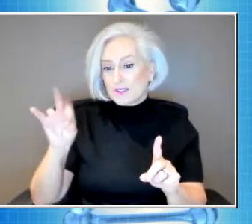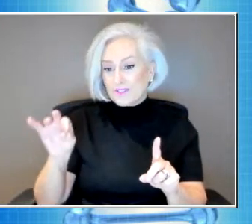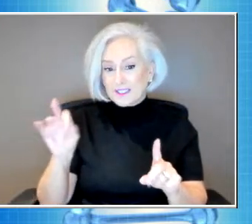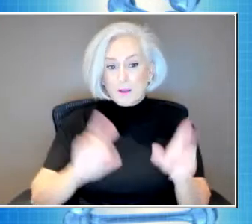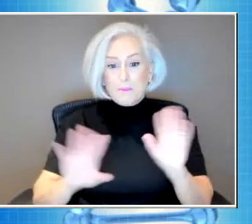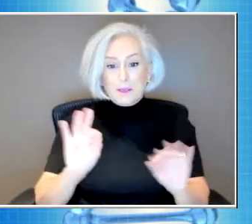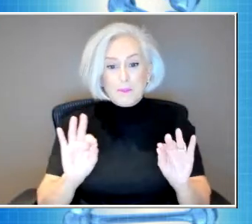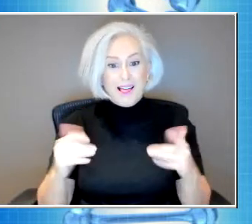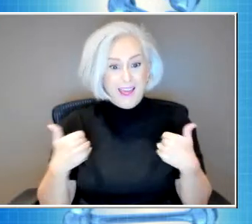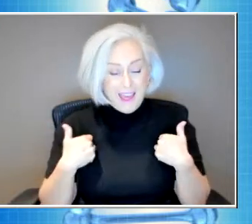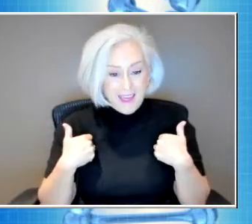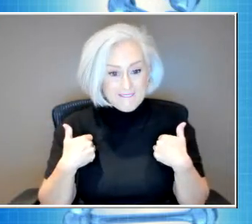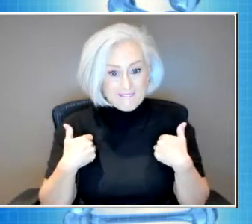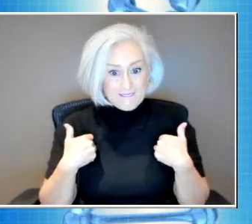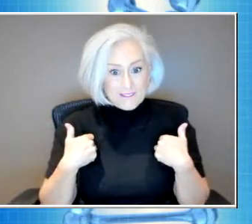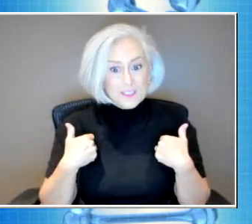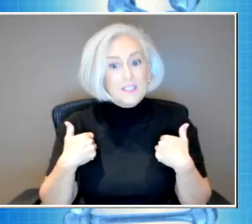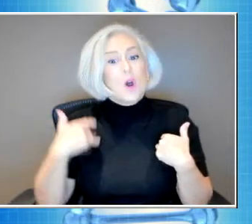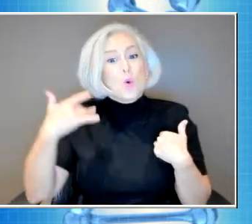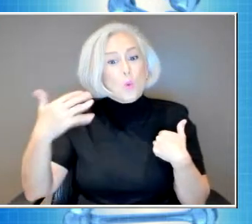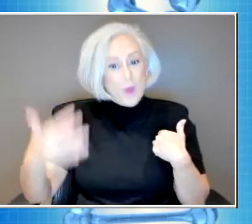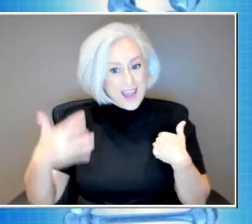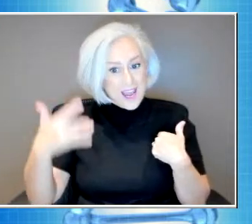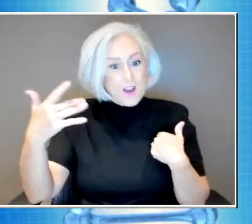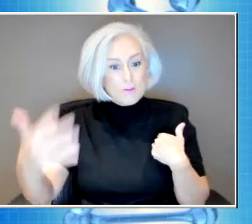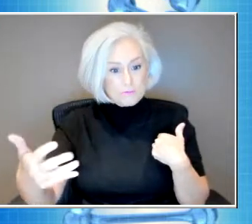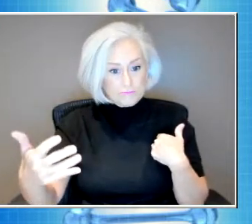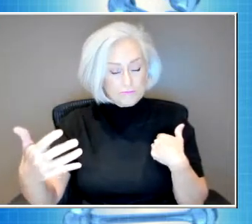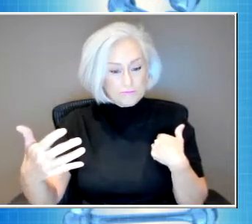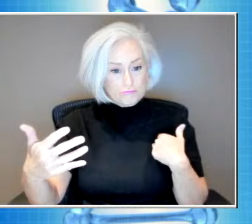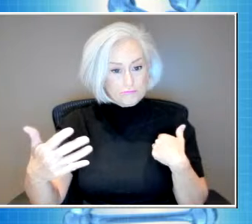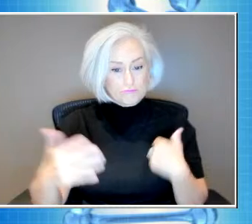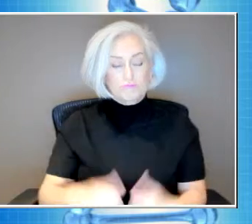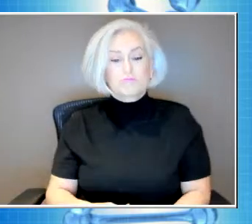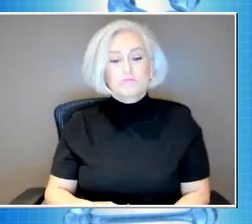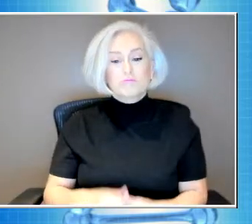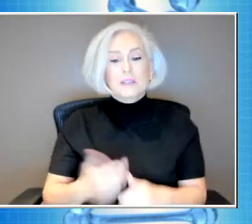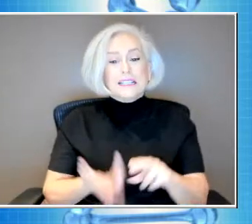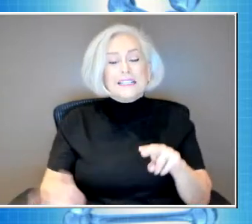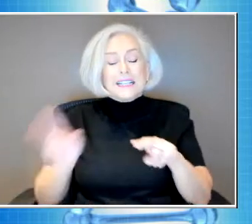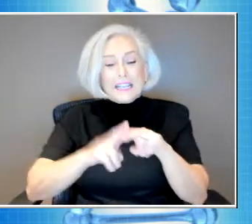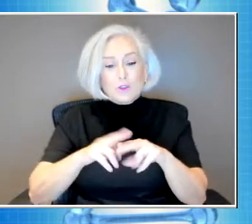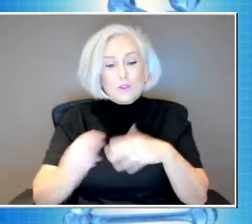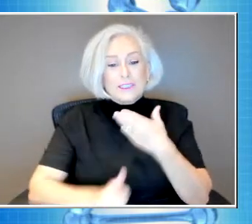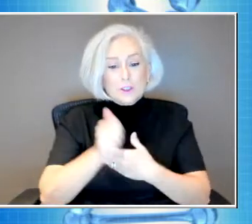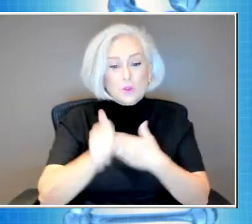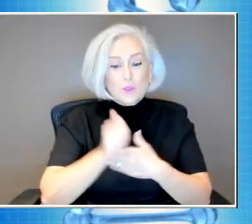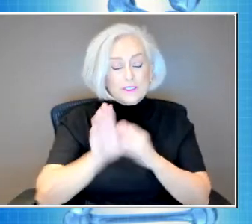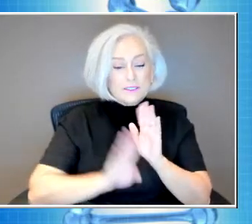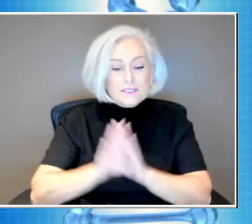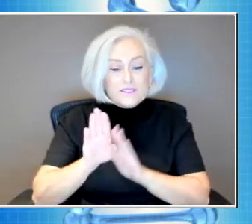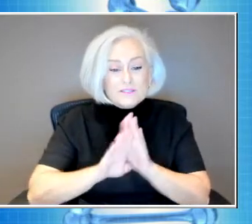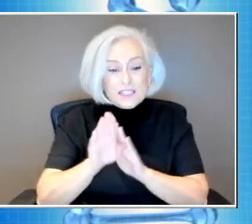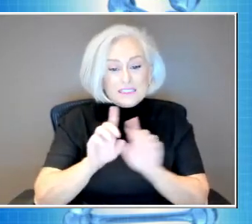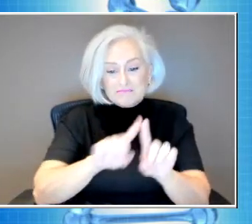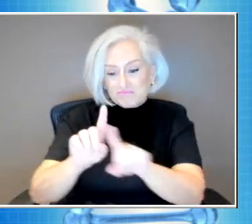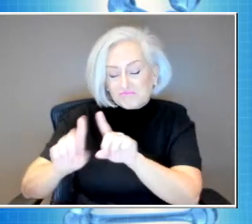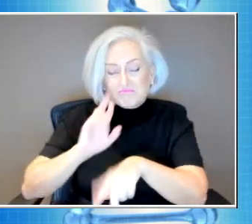very rare, and it increases the risk of developing several types